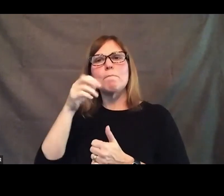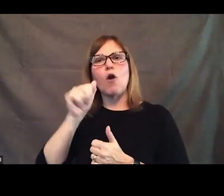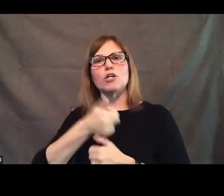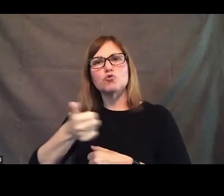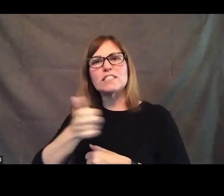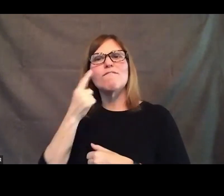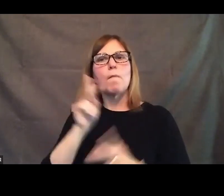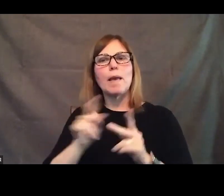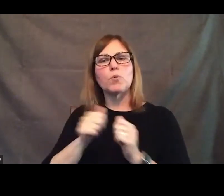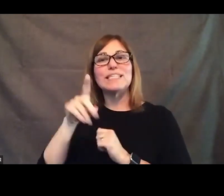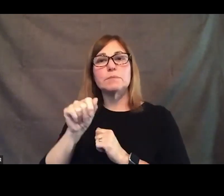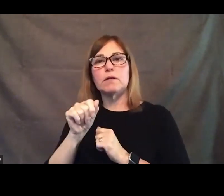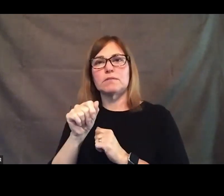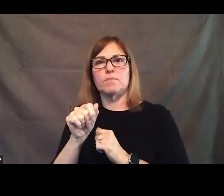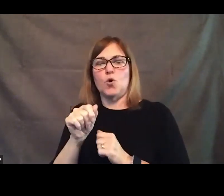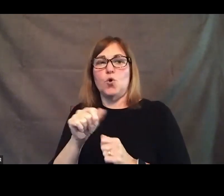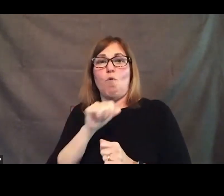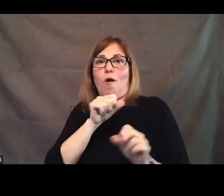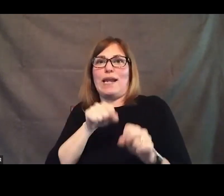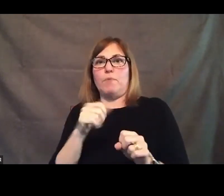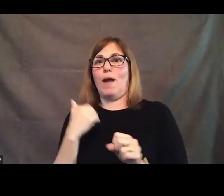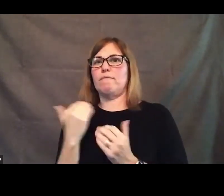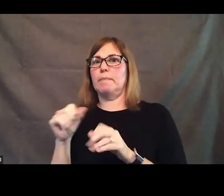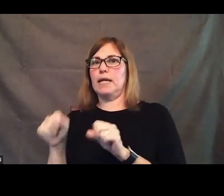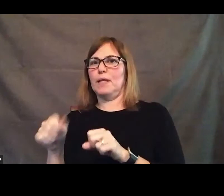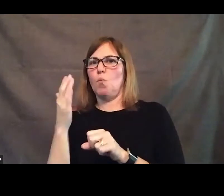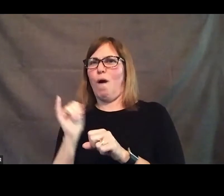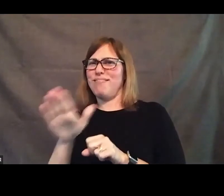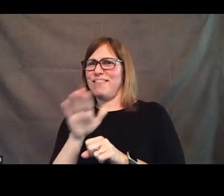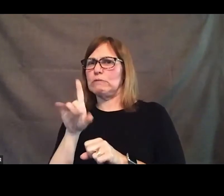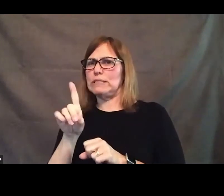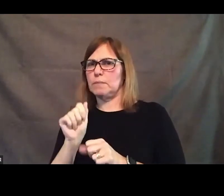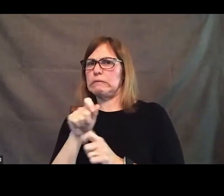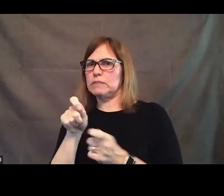are unable or have limited ability because of their disability to use